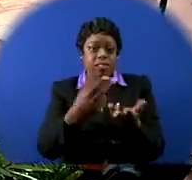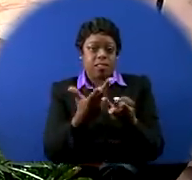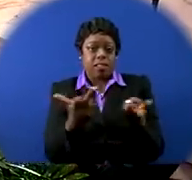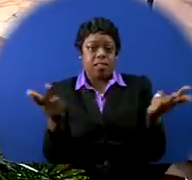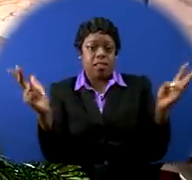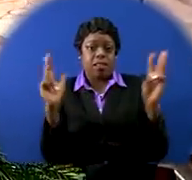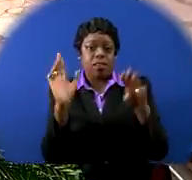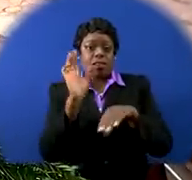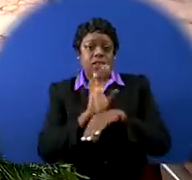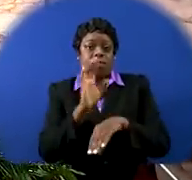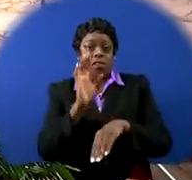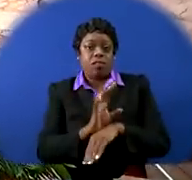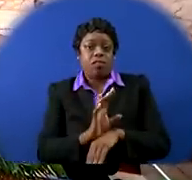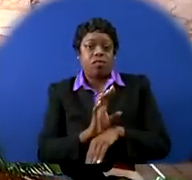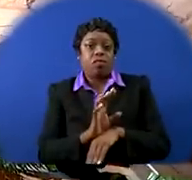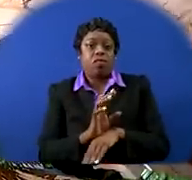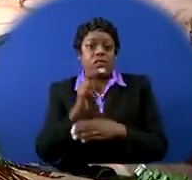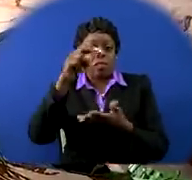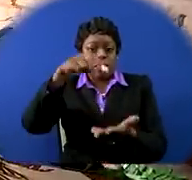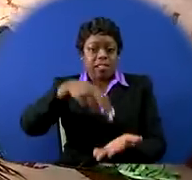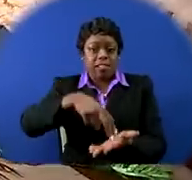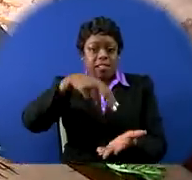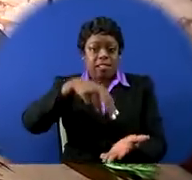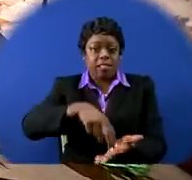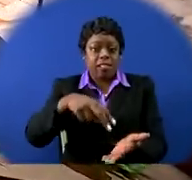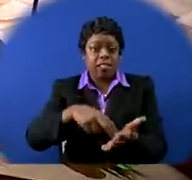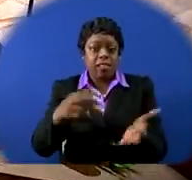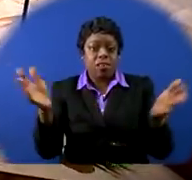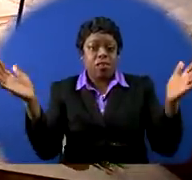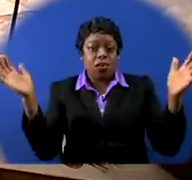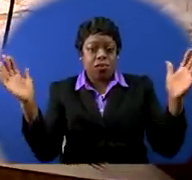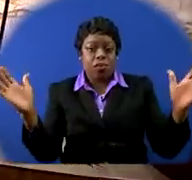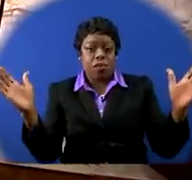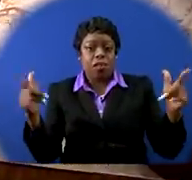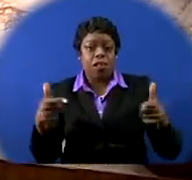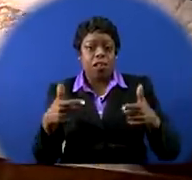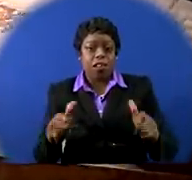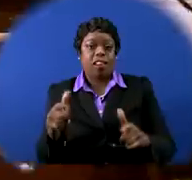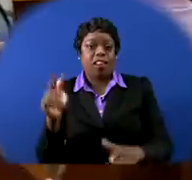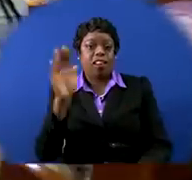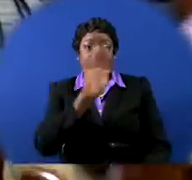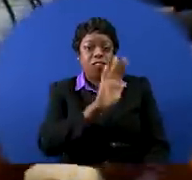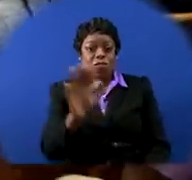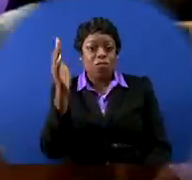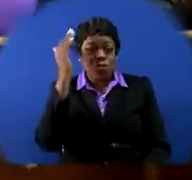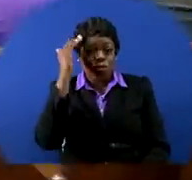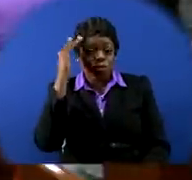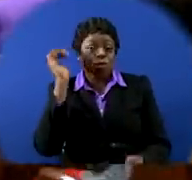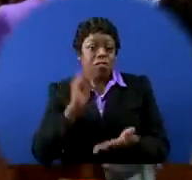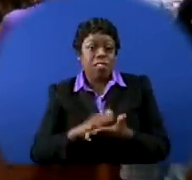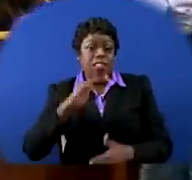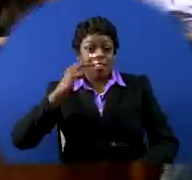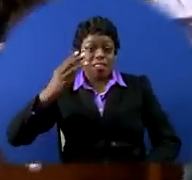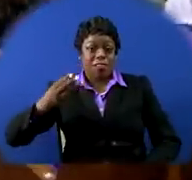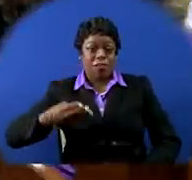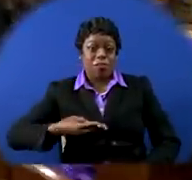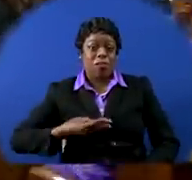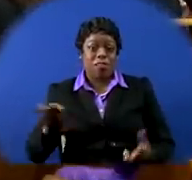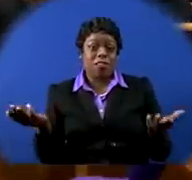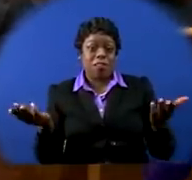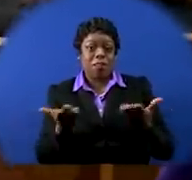sanctuary. The Reverend Roberts is going to stand there with his hands extended, letting you know that you are welcome here, whoever you